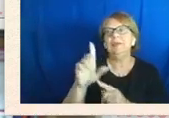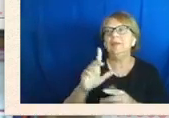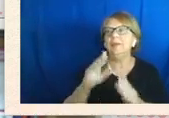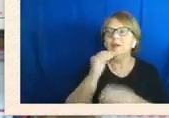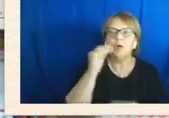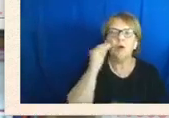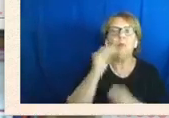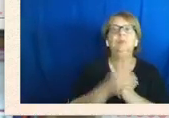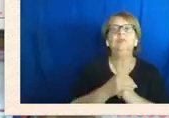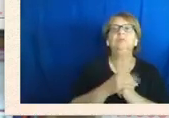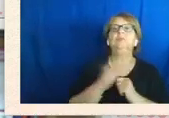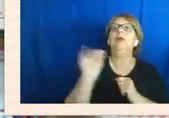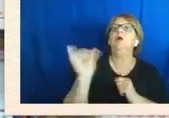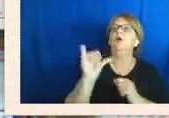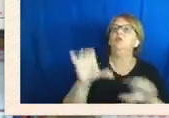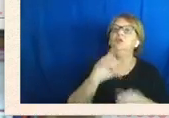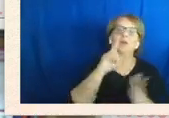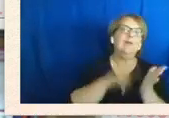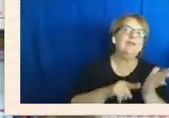do investigations for,